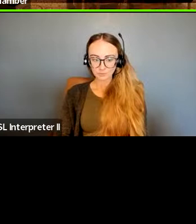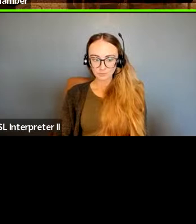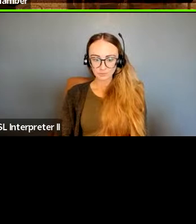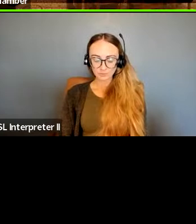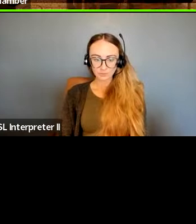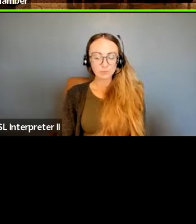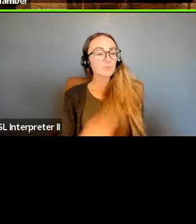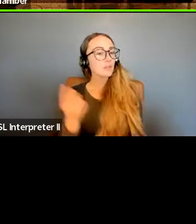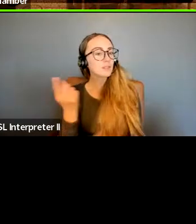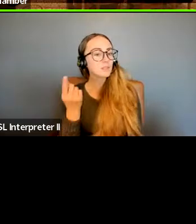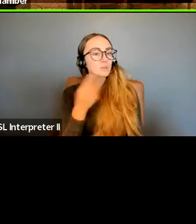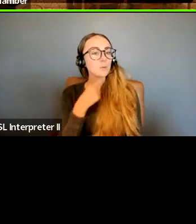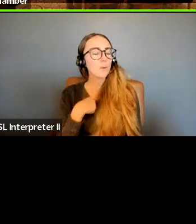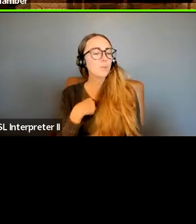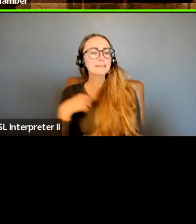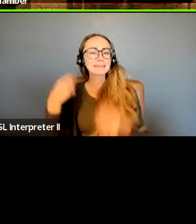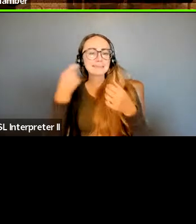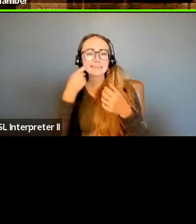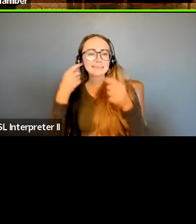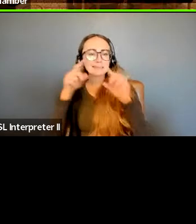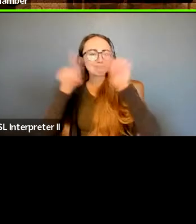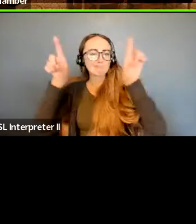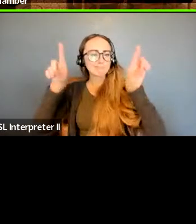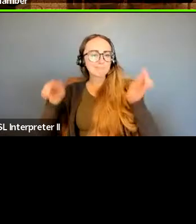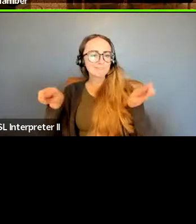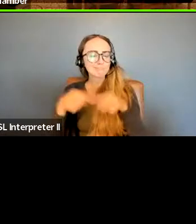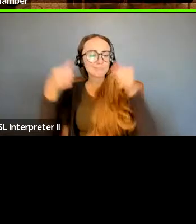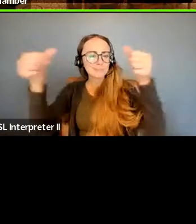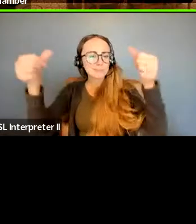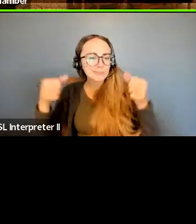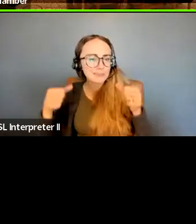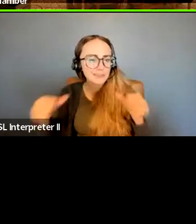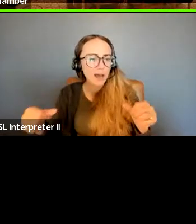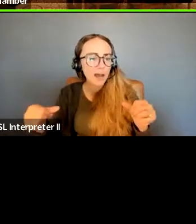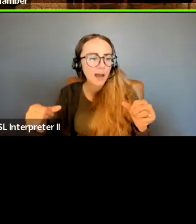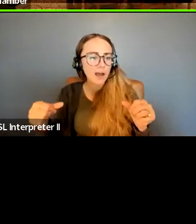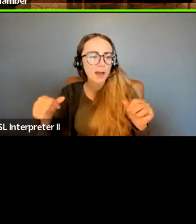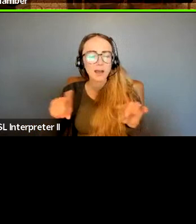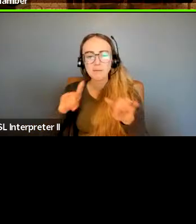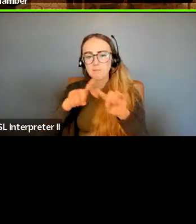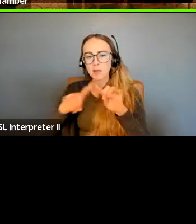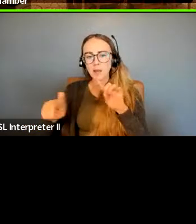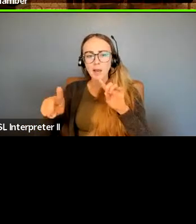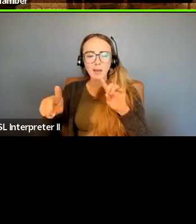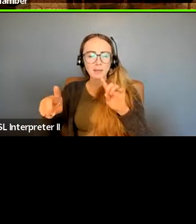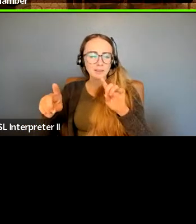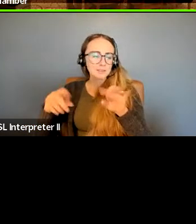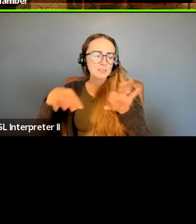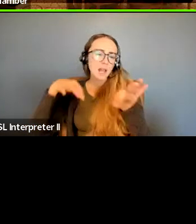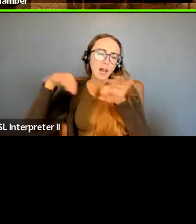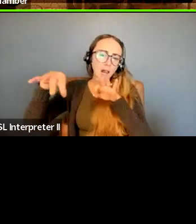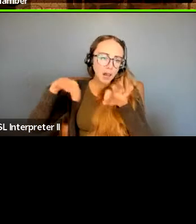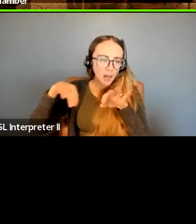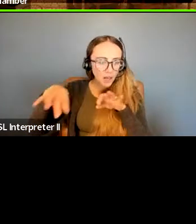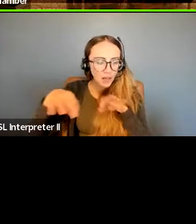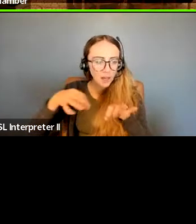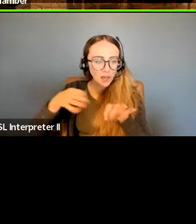I'm told it'll just be a sign, but you know, the two stakes is sort of tilted, it's explanatory,